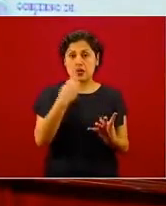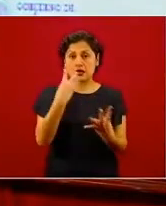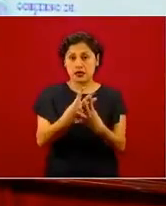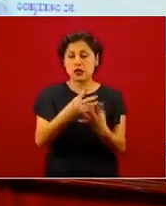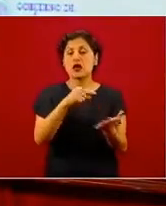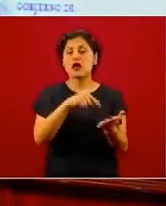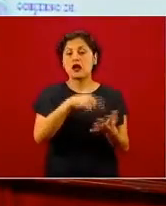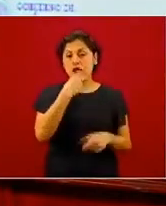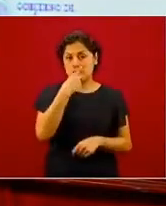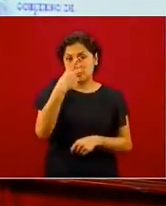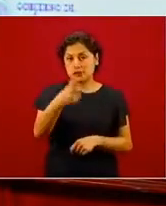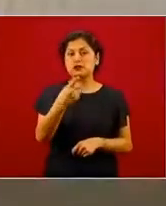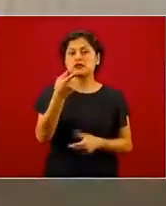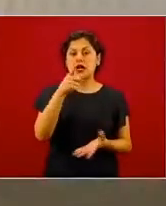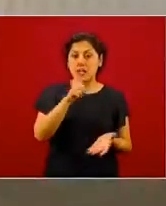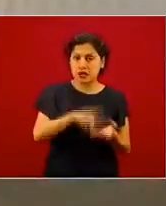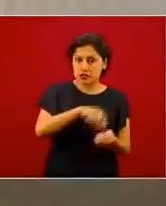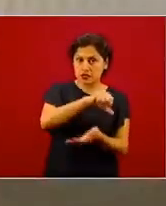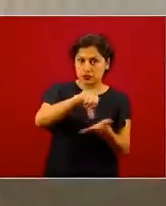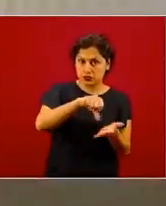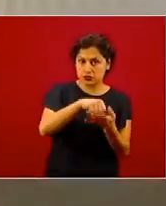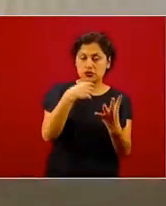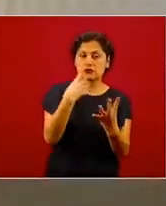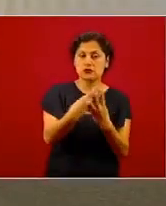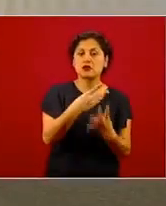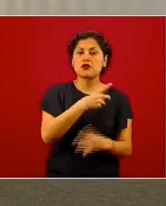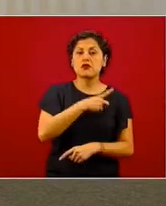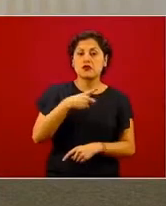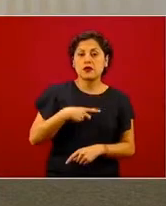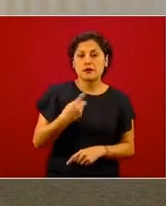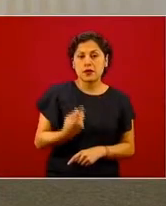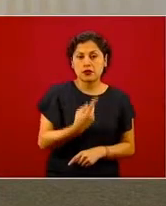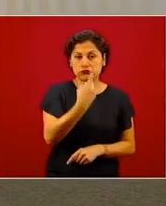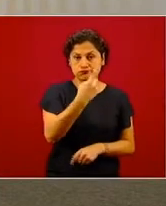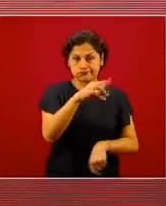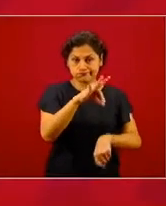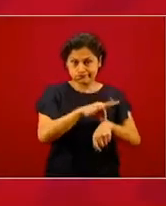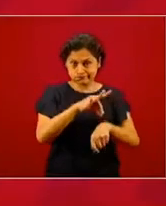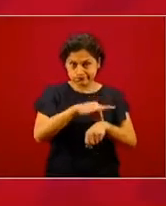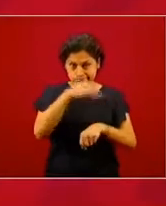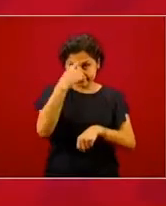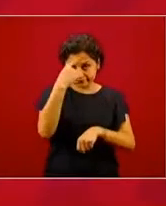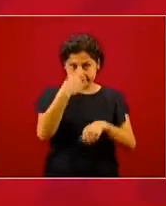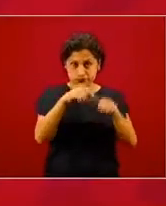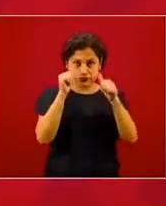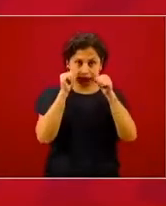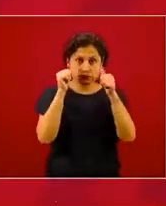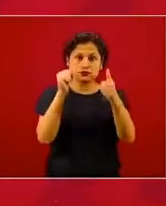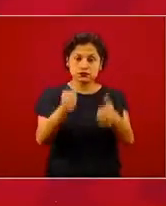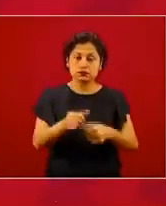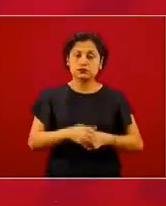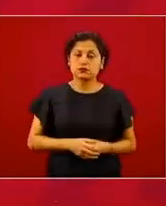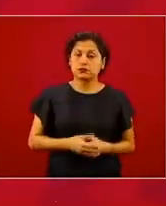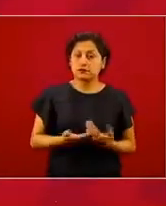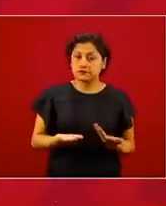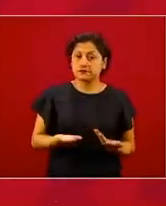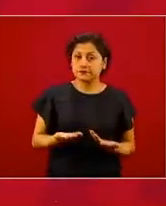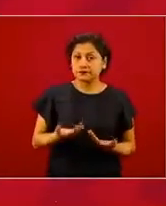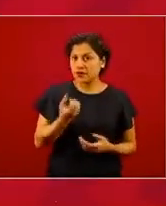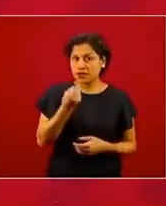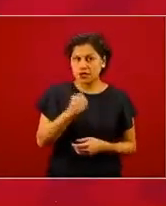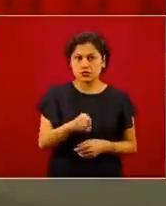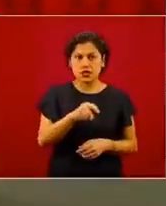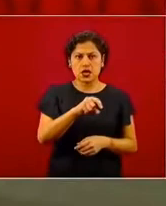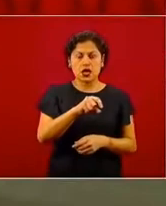provide services to the population in detention. So they have to follow the